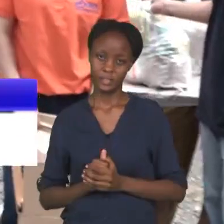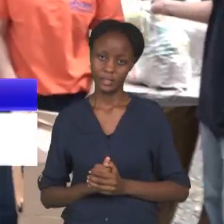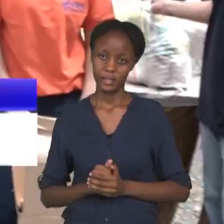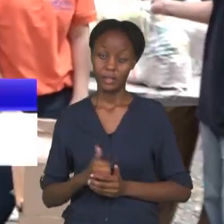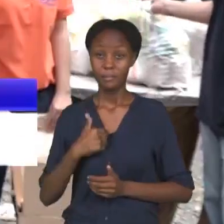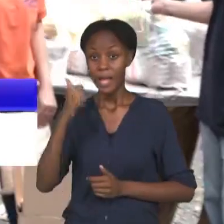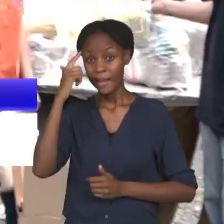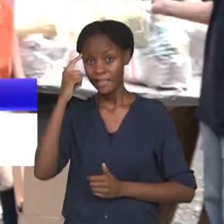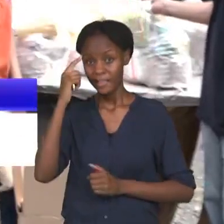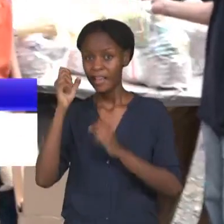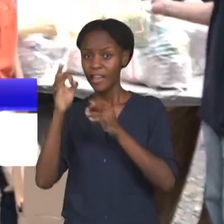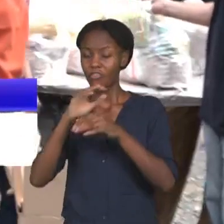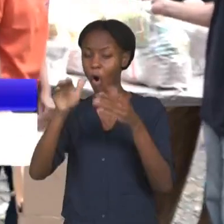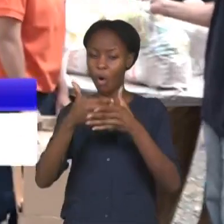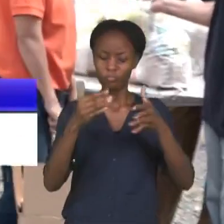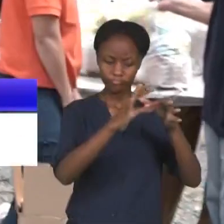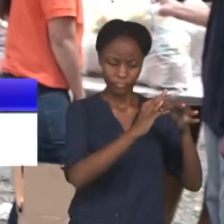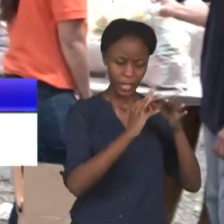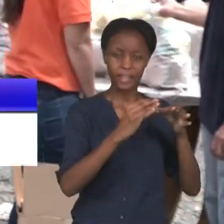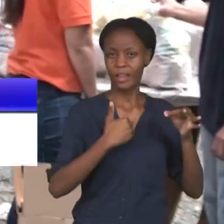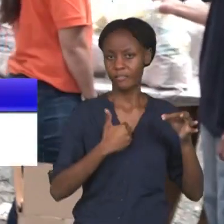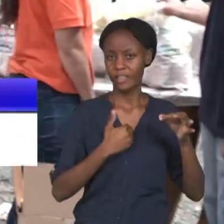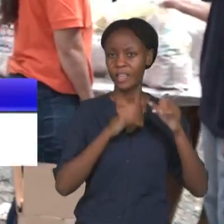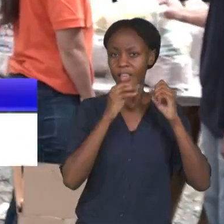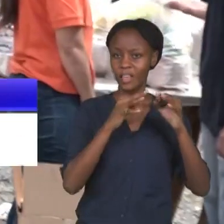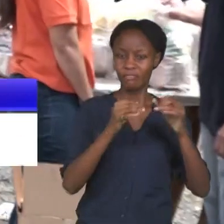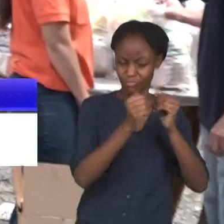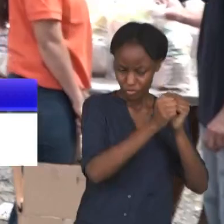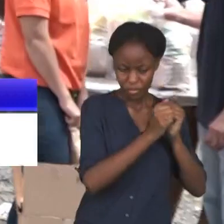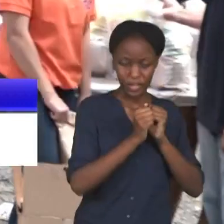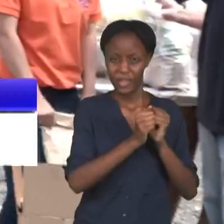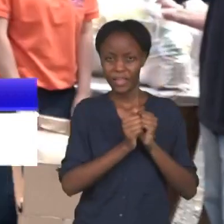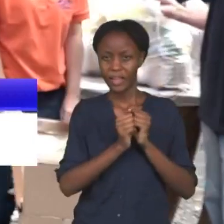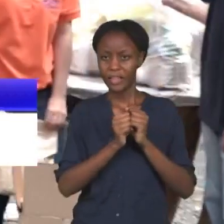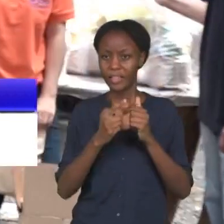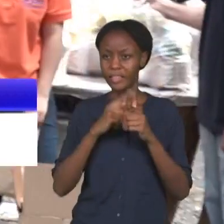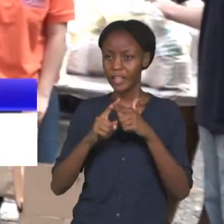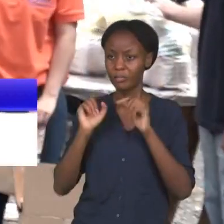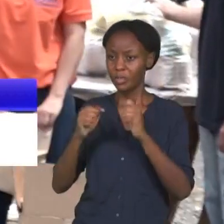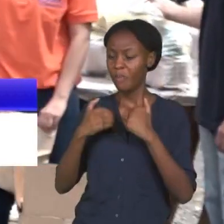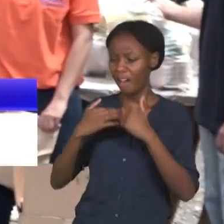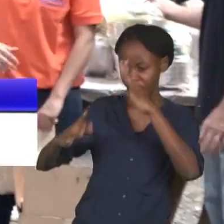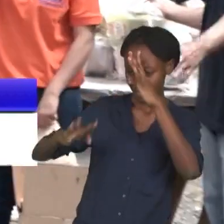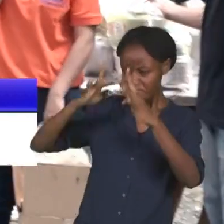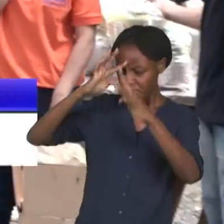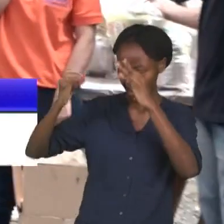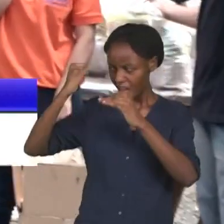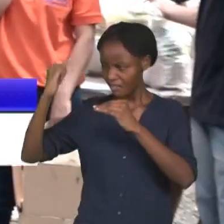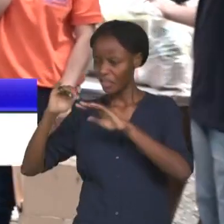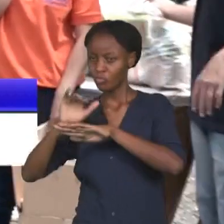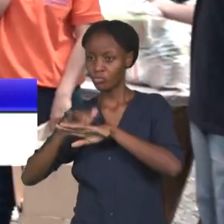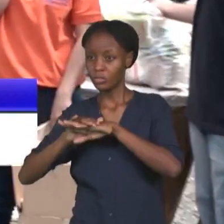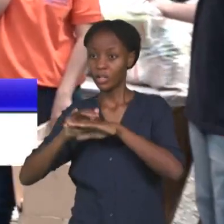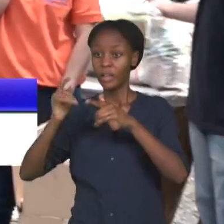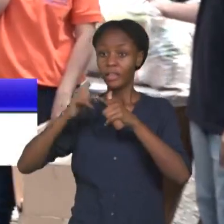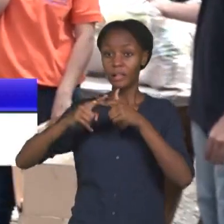as collectively, if people still look into this situation, come out with more creative ideas, I